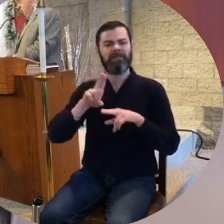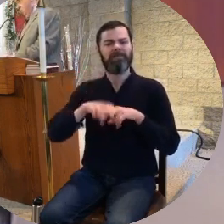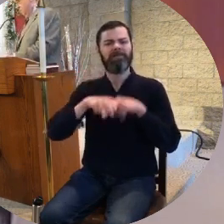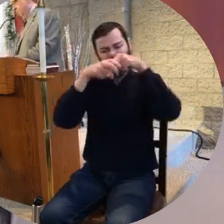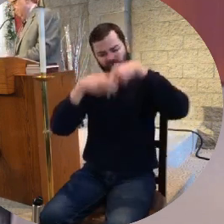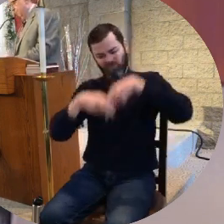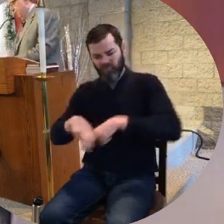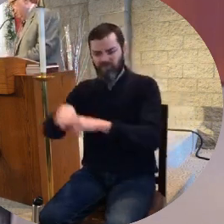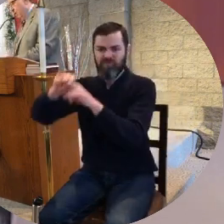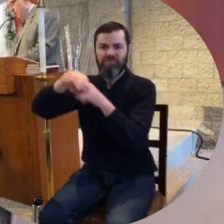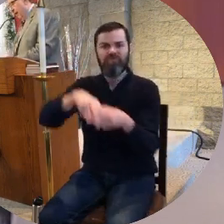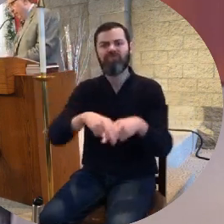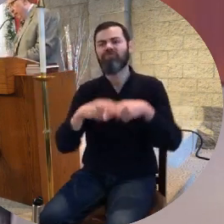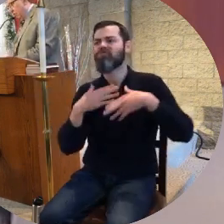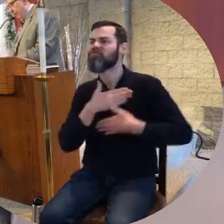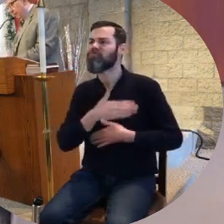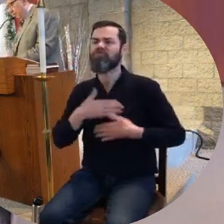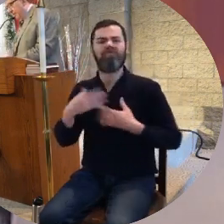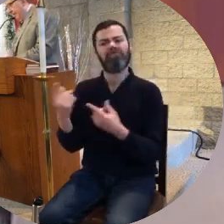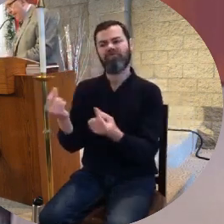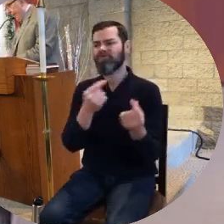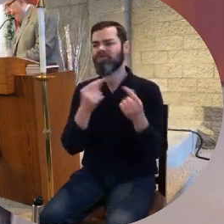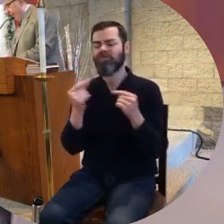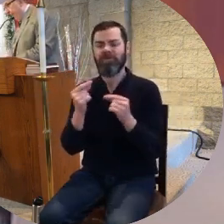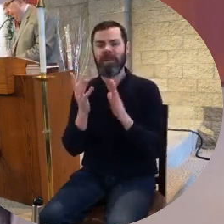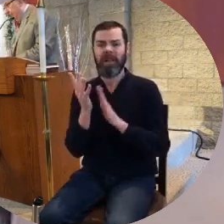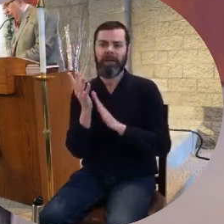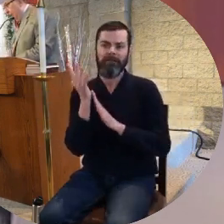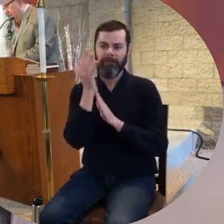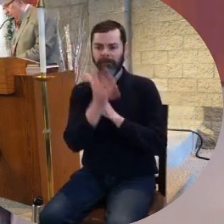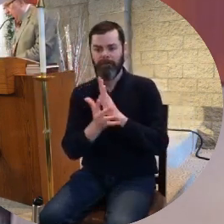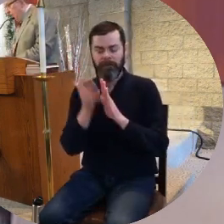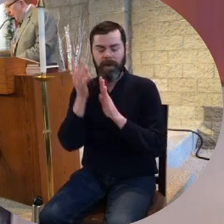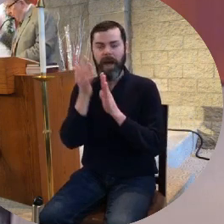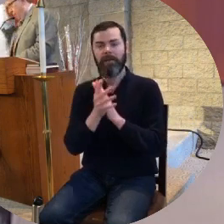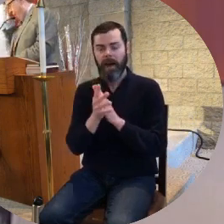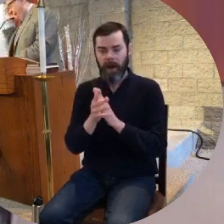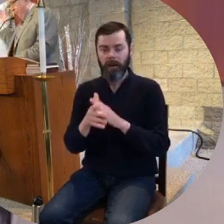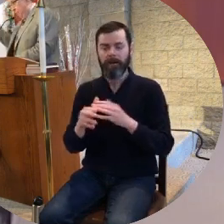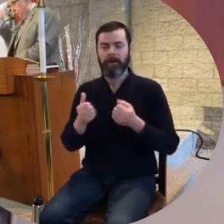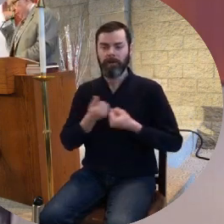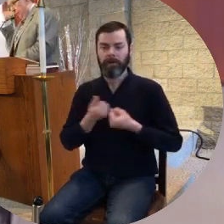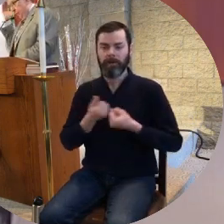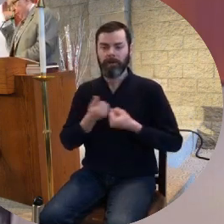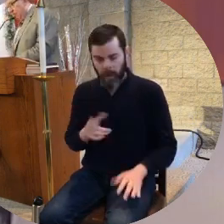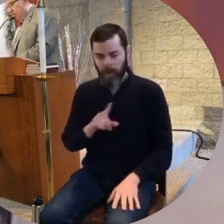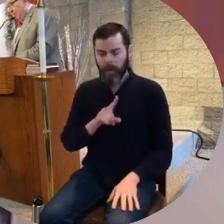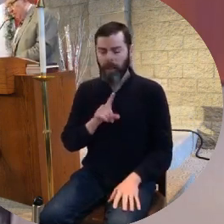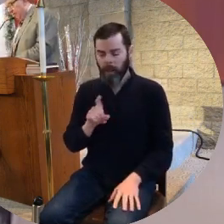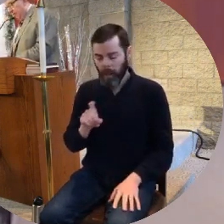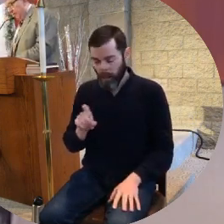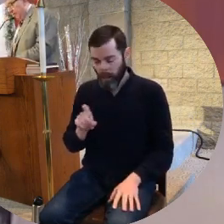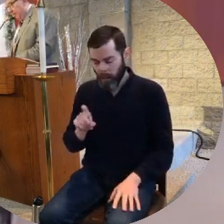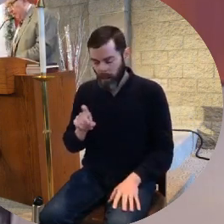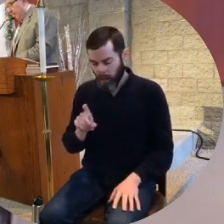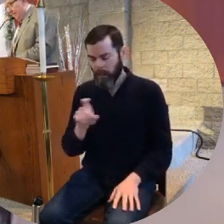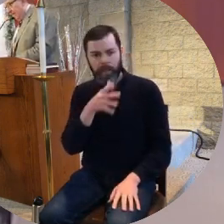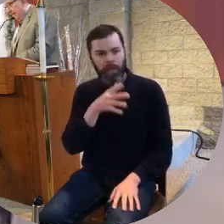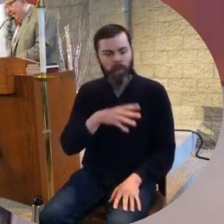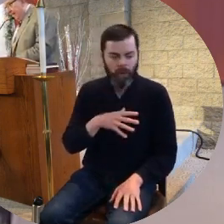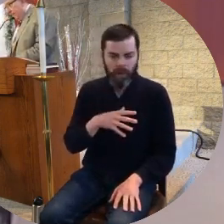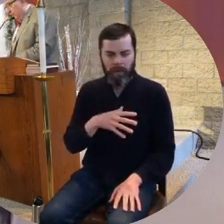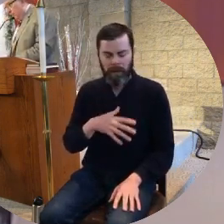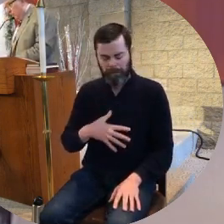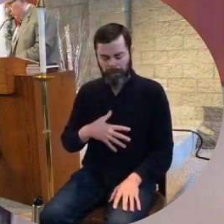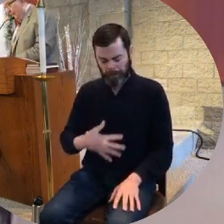her. 5 hours later, they staggered out of the theme park. Her head was reeling and her stomach felt upside down.